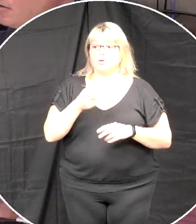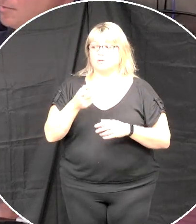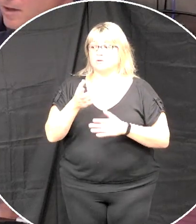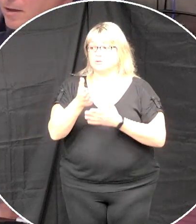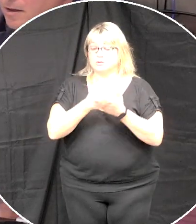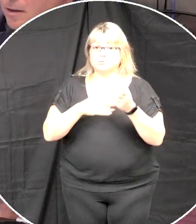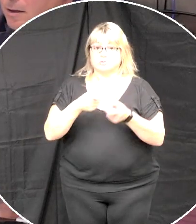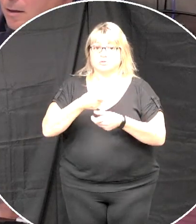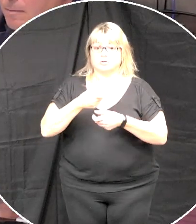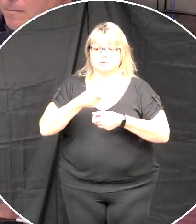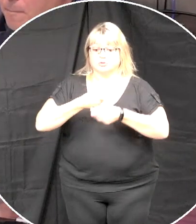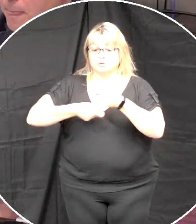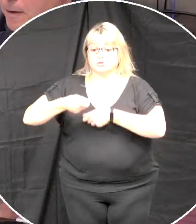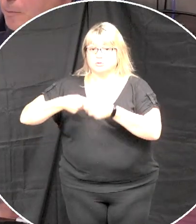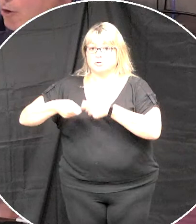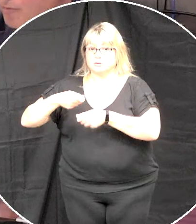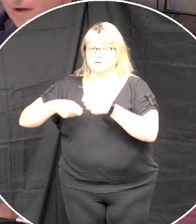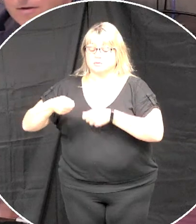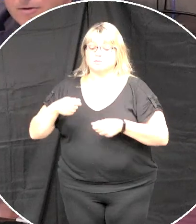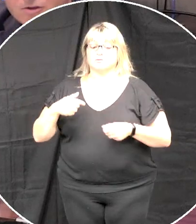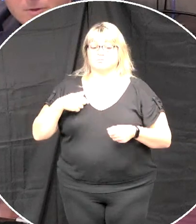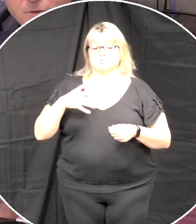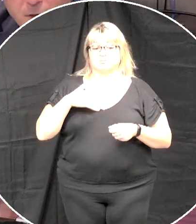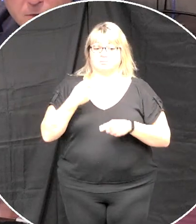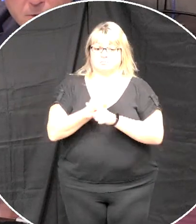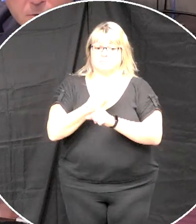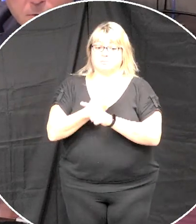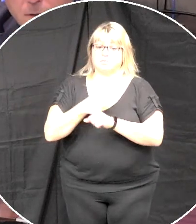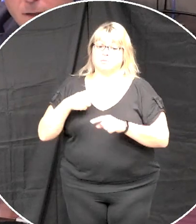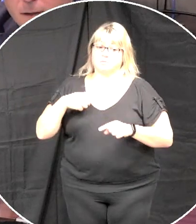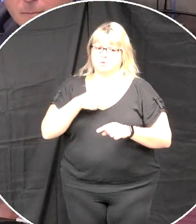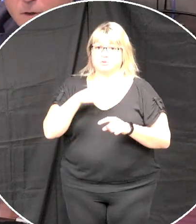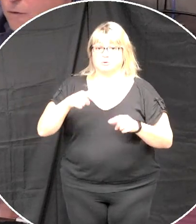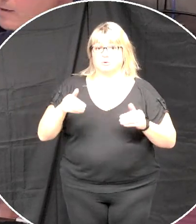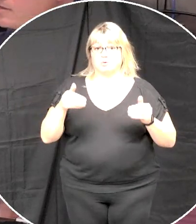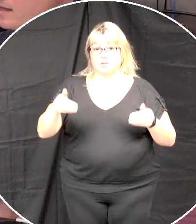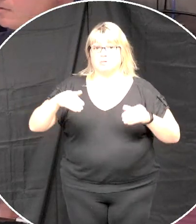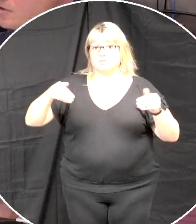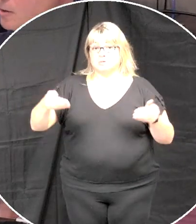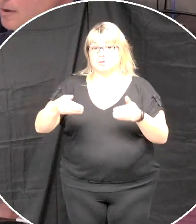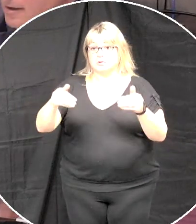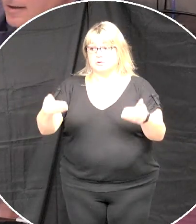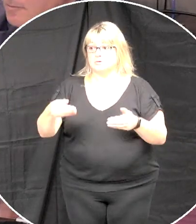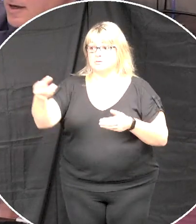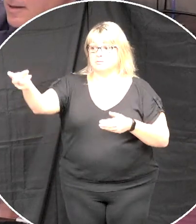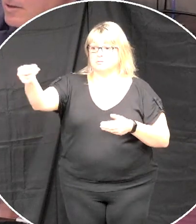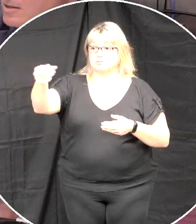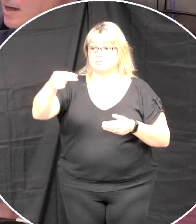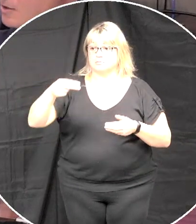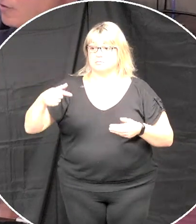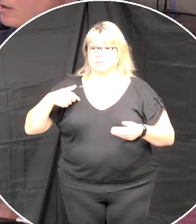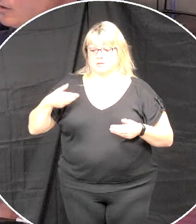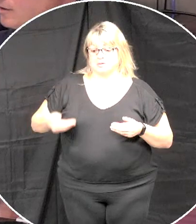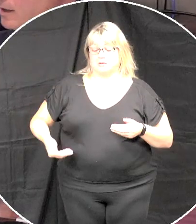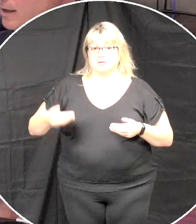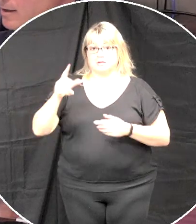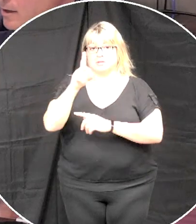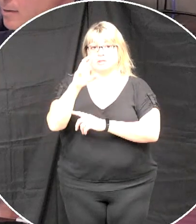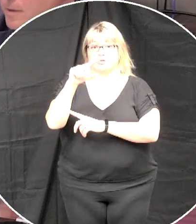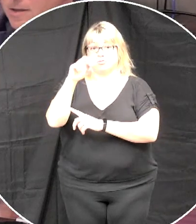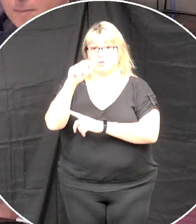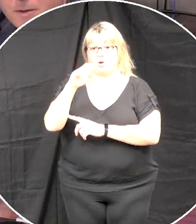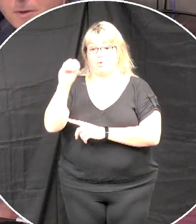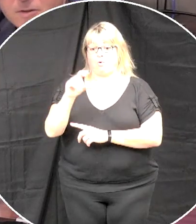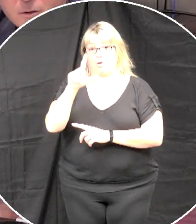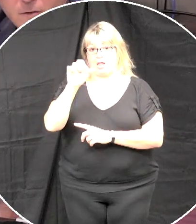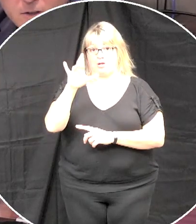think it would be appropriate to do some introductions, to go around the table. So my name is Dr. Greg O'Leary, and I am